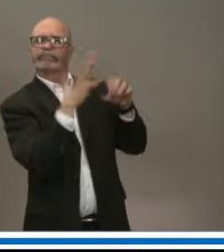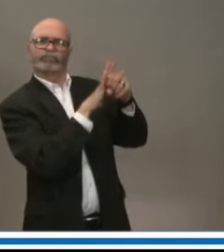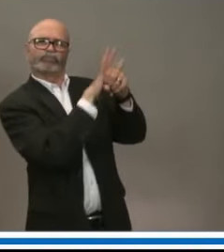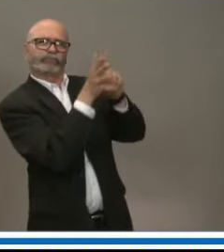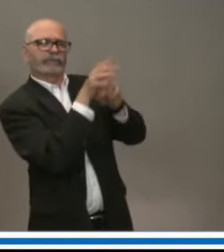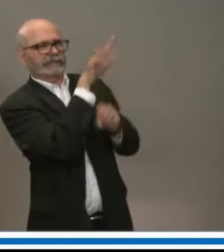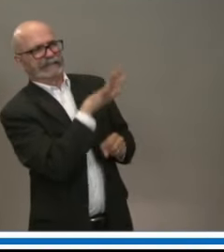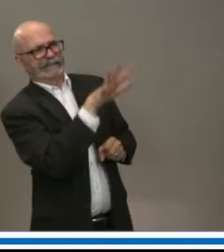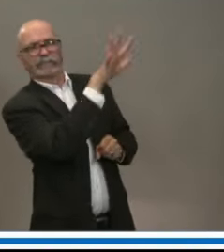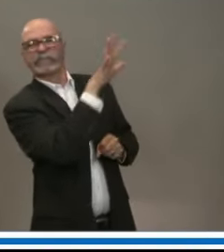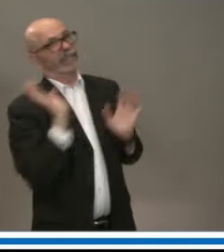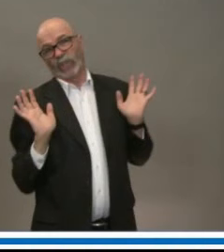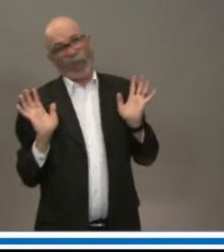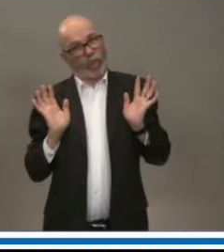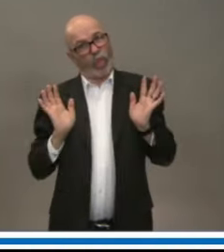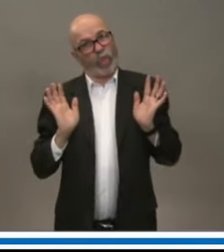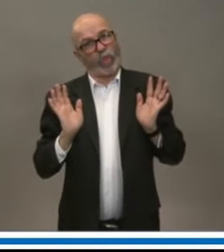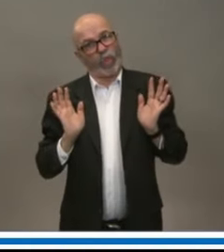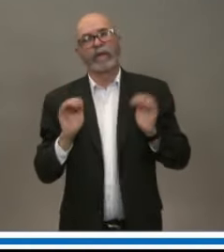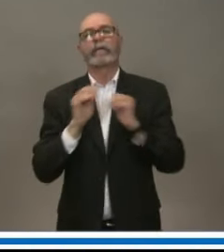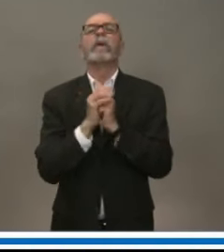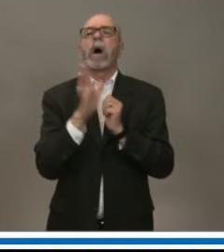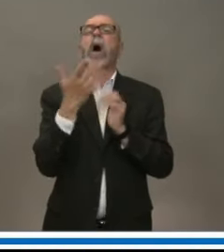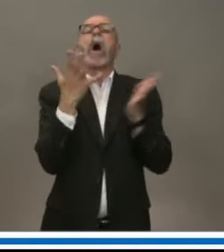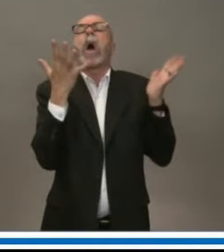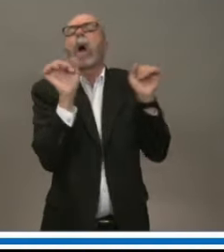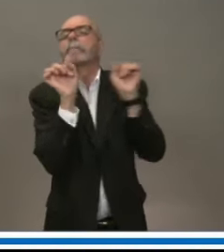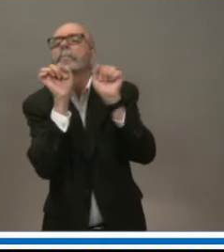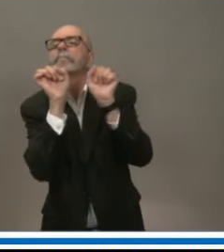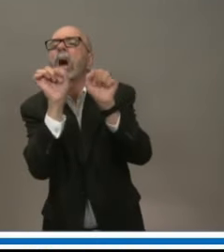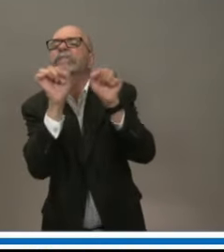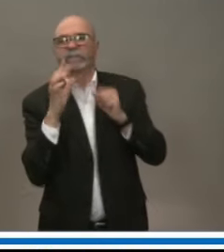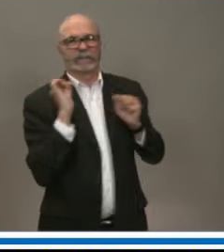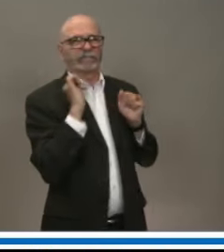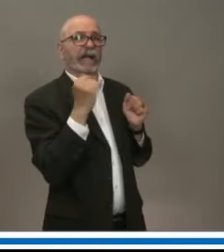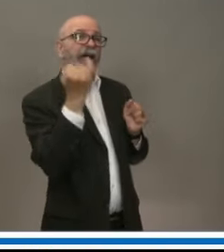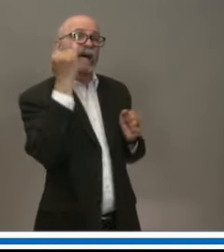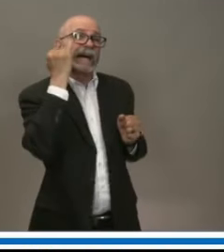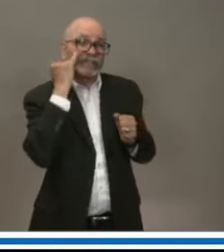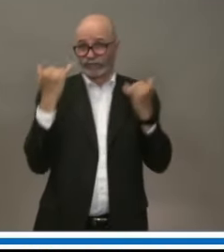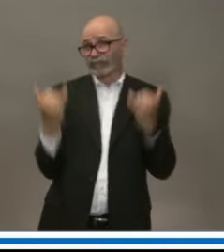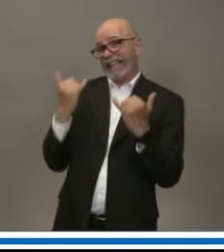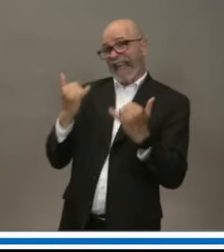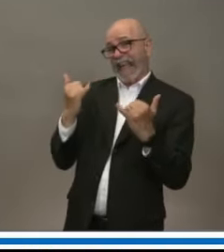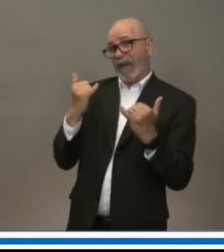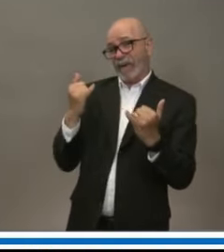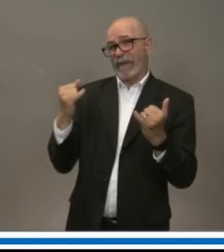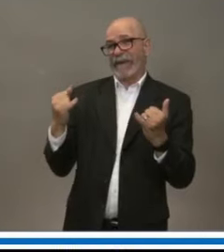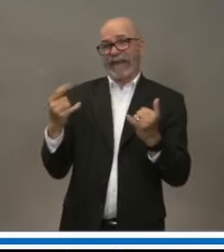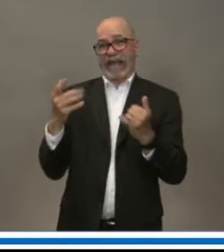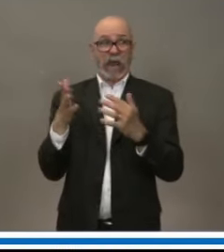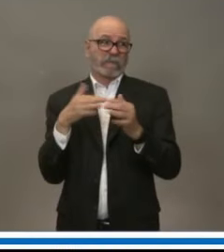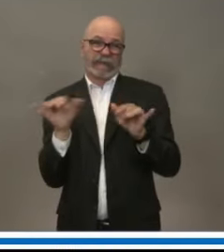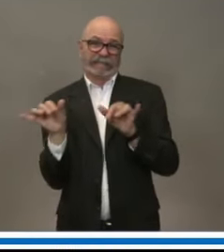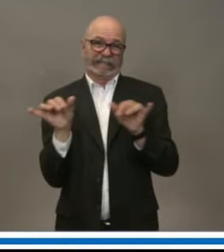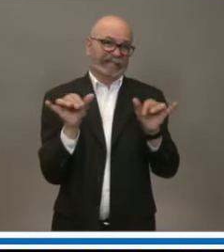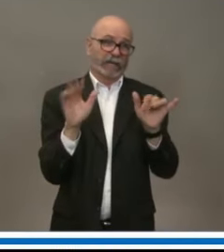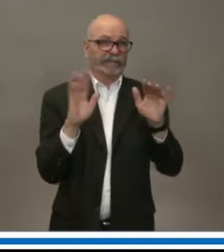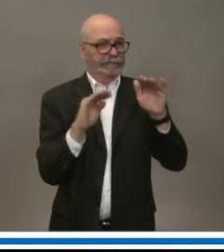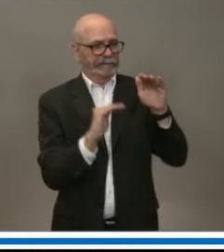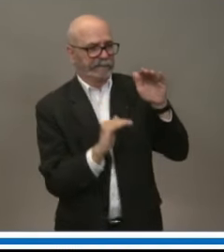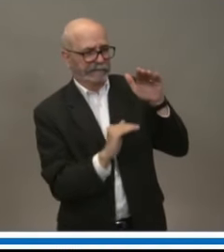So while that's within capacity, I've seen the more detailed breakdown. It's close to the max of the capacity. So there's very little,